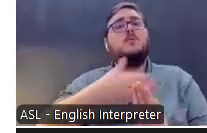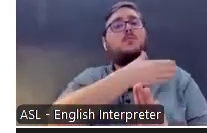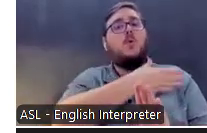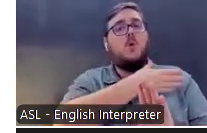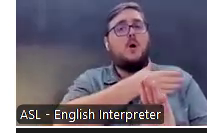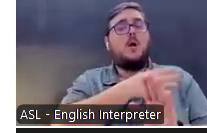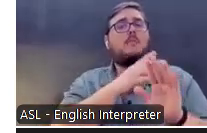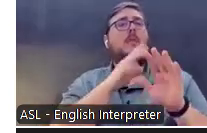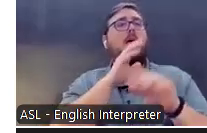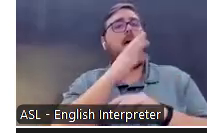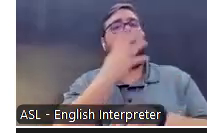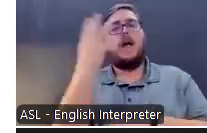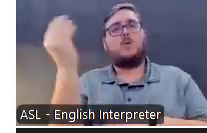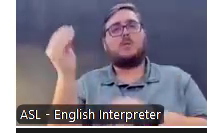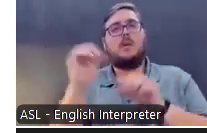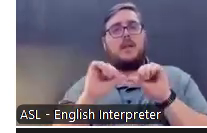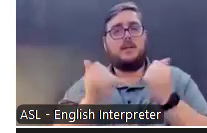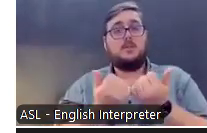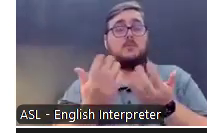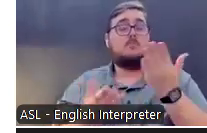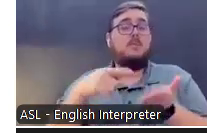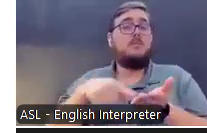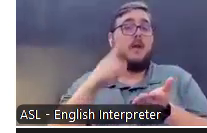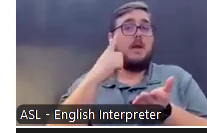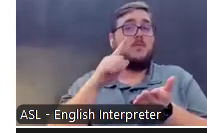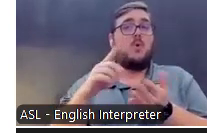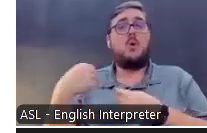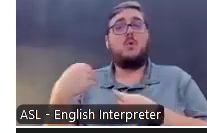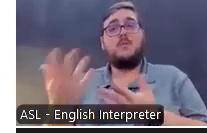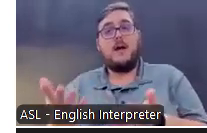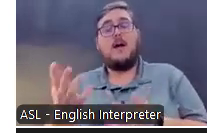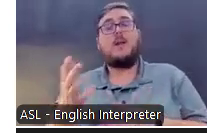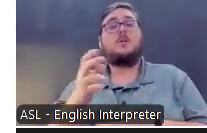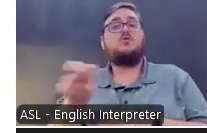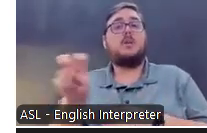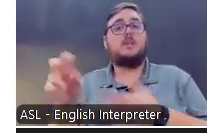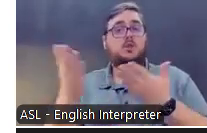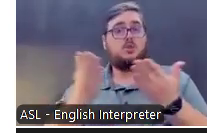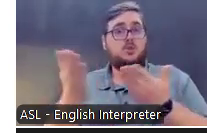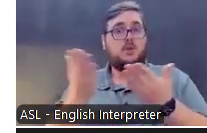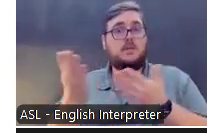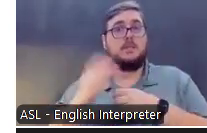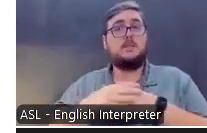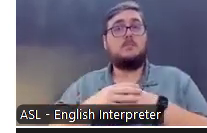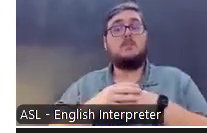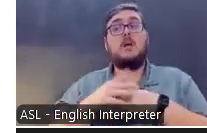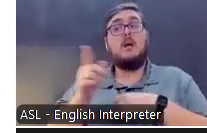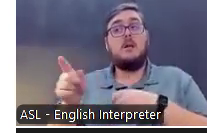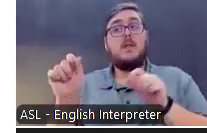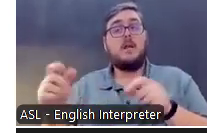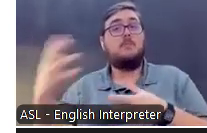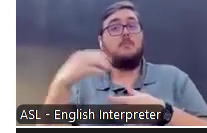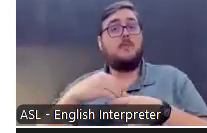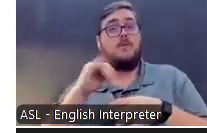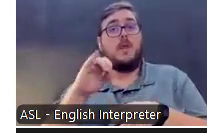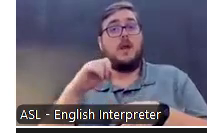services, and that they should be invited to IEP meetings with the consent of the parent or the adult student. And this is